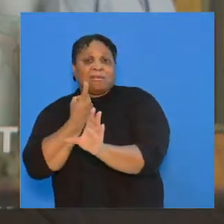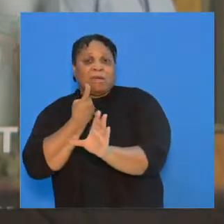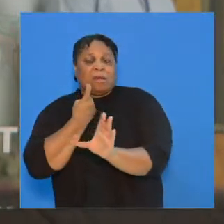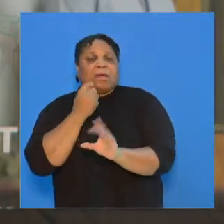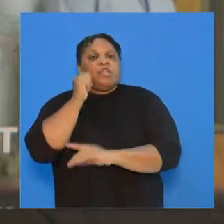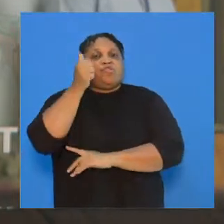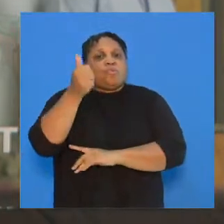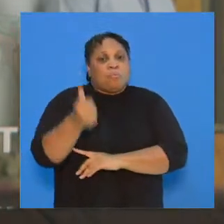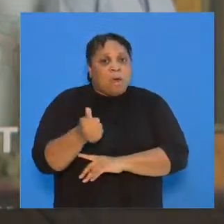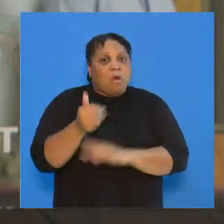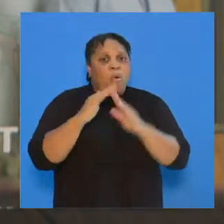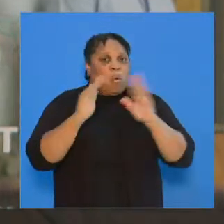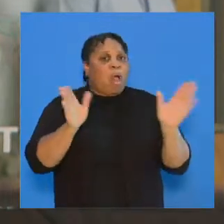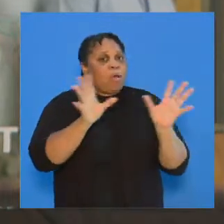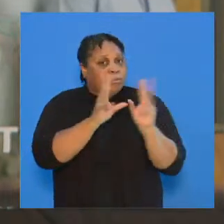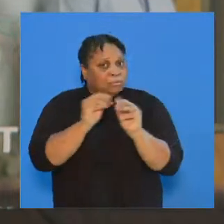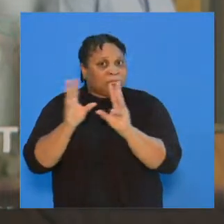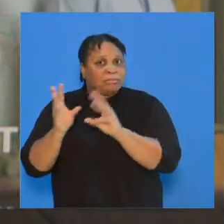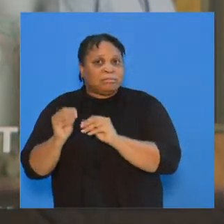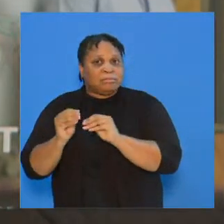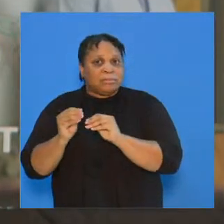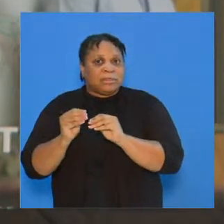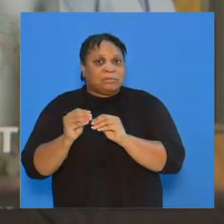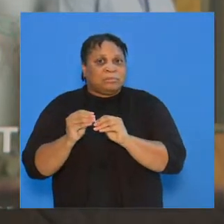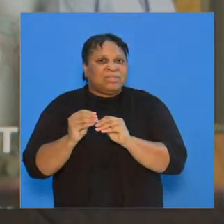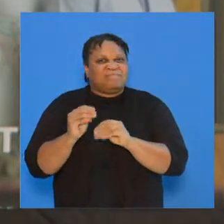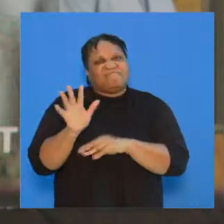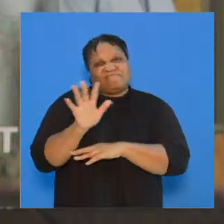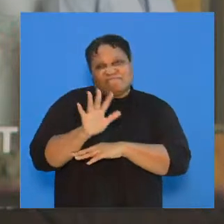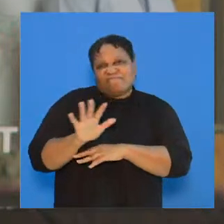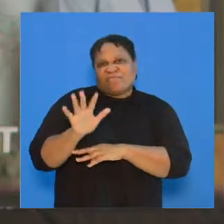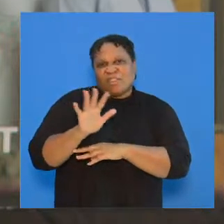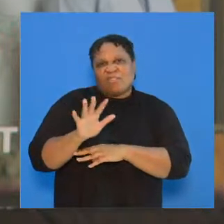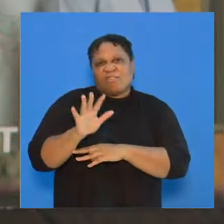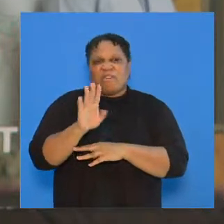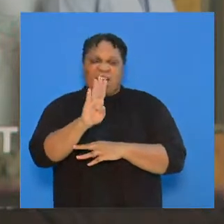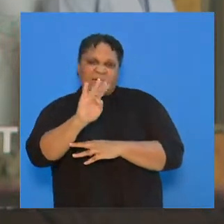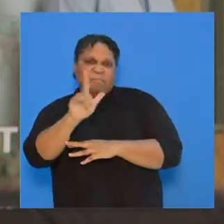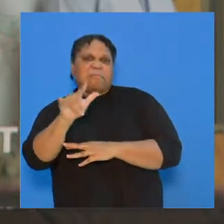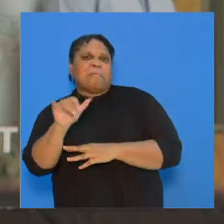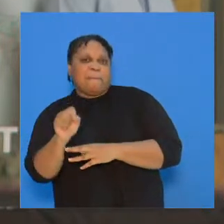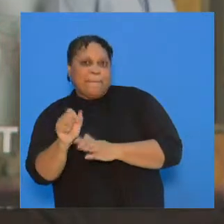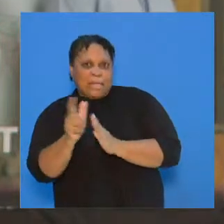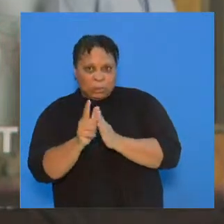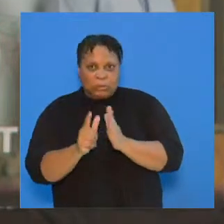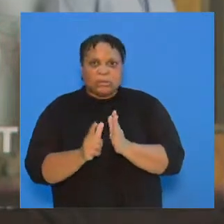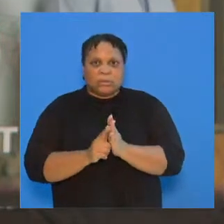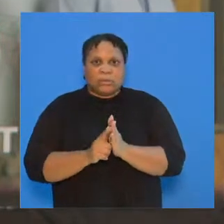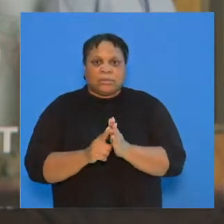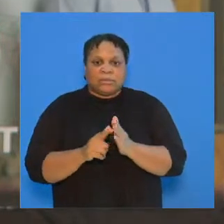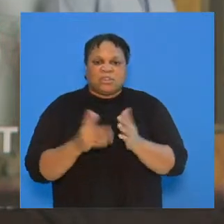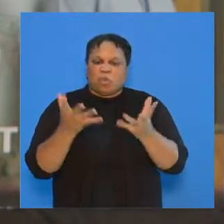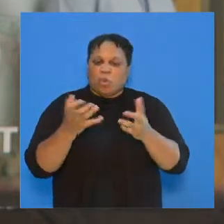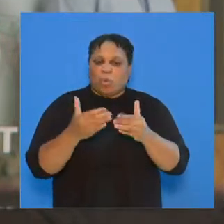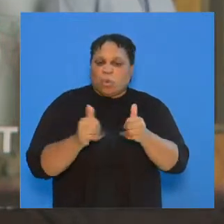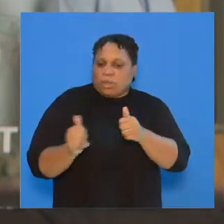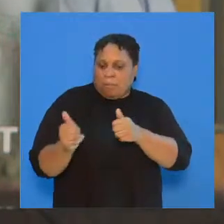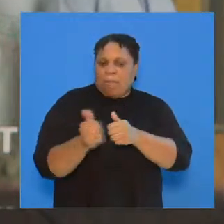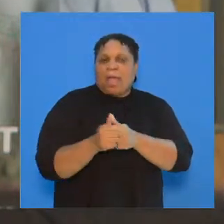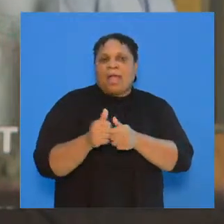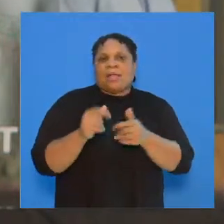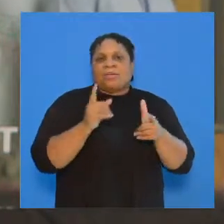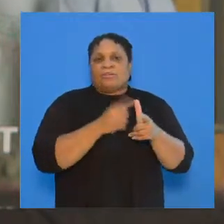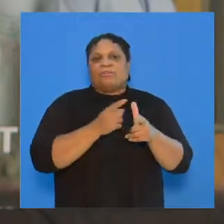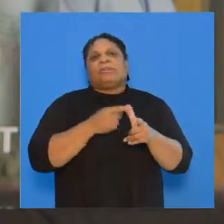Tomorrow, in the House of Assembly, we will meet to consider 5 particular bills which will be advanced. The first will be the